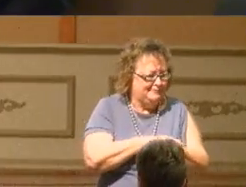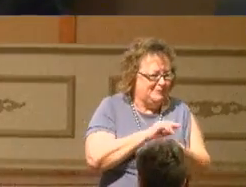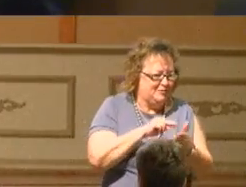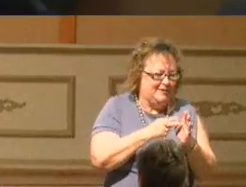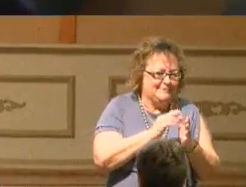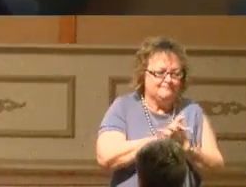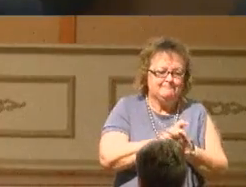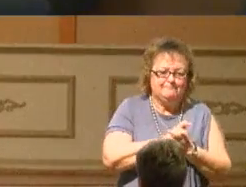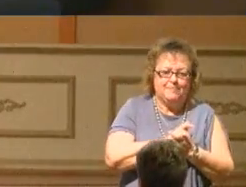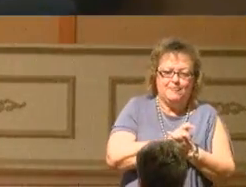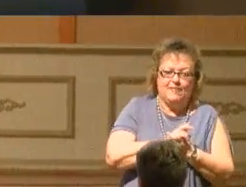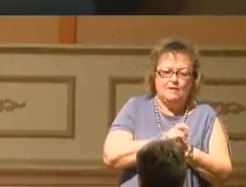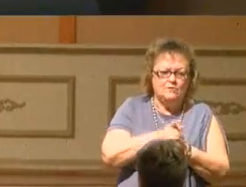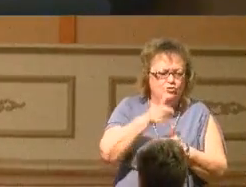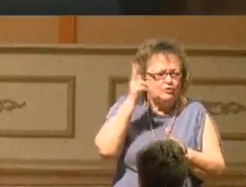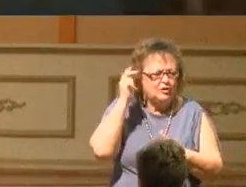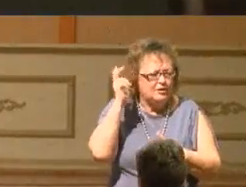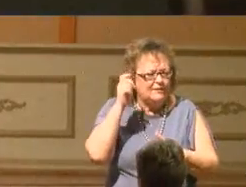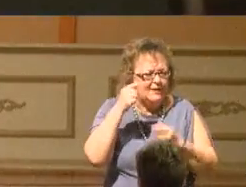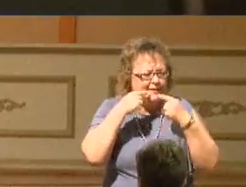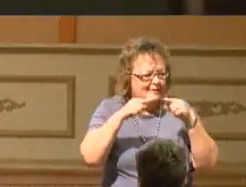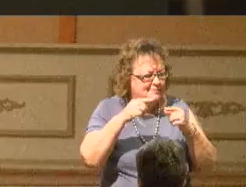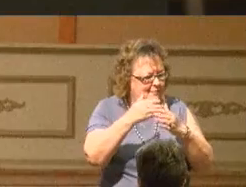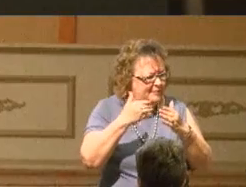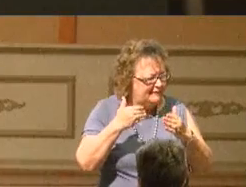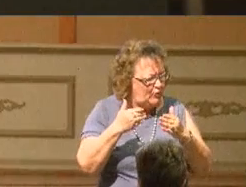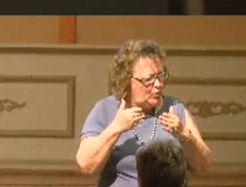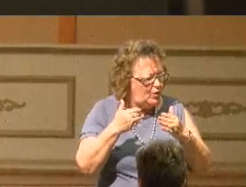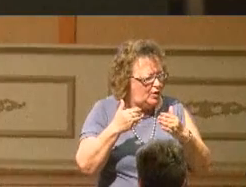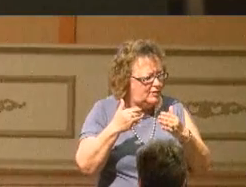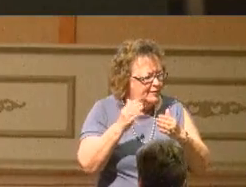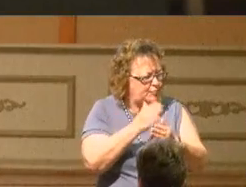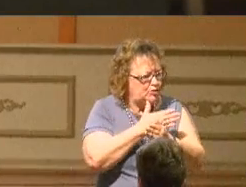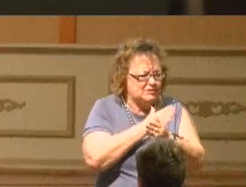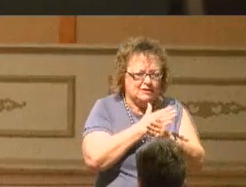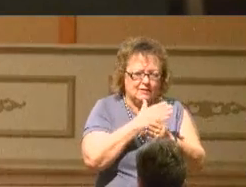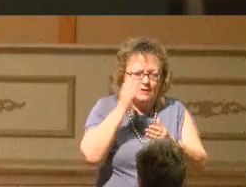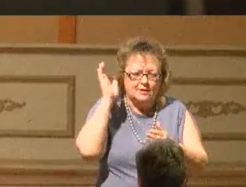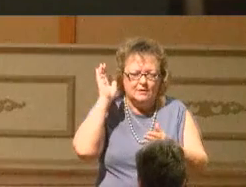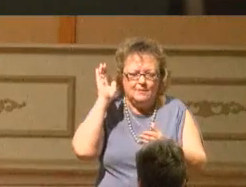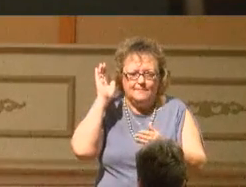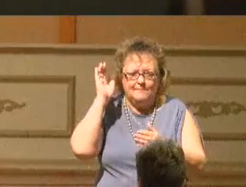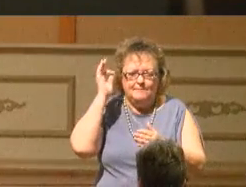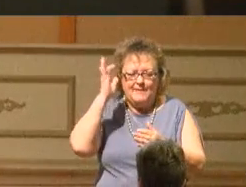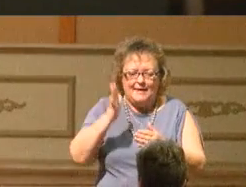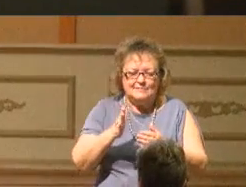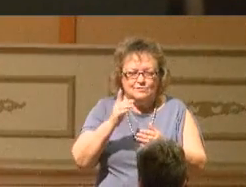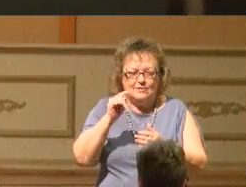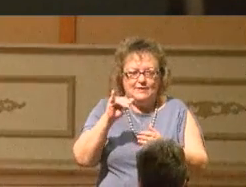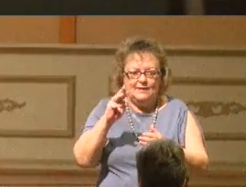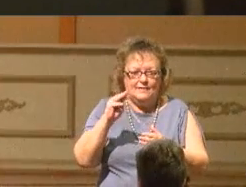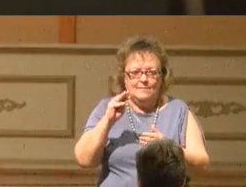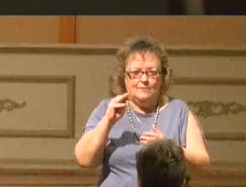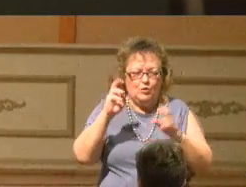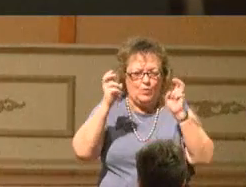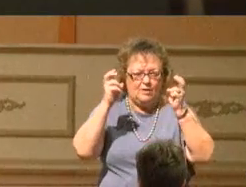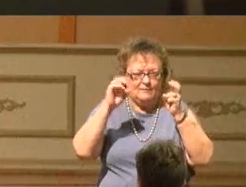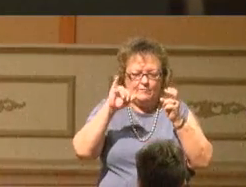Did you hear the announcement before the music? Did you hear Pastor Tim as he quoted from